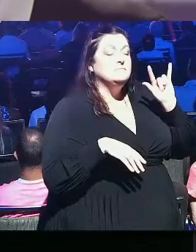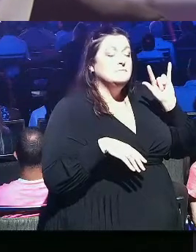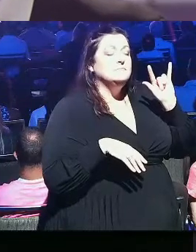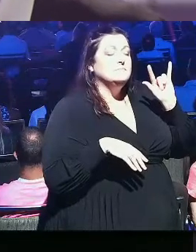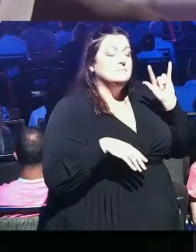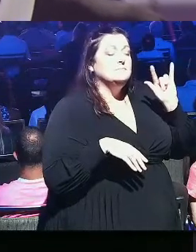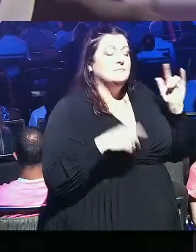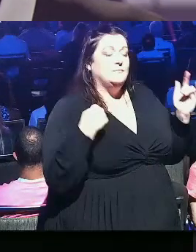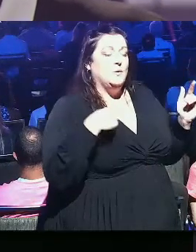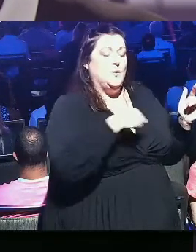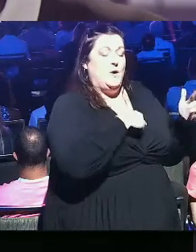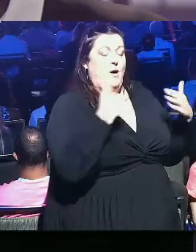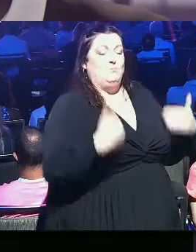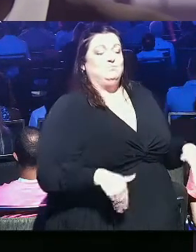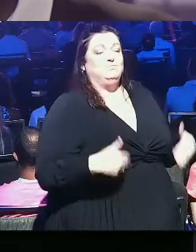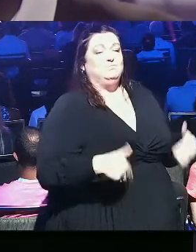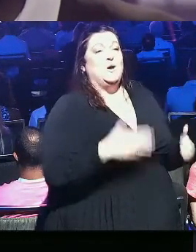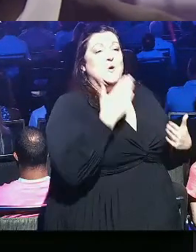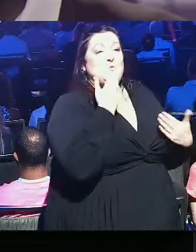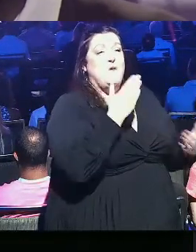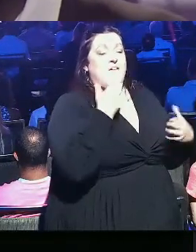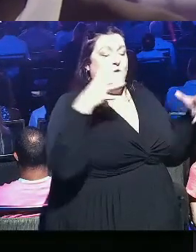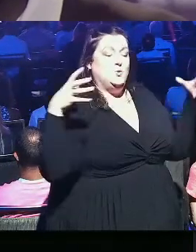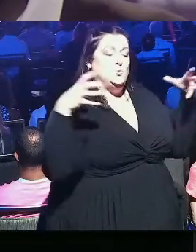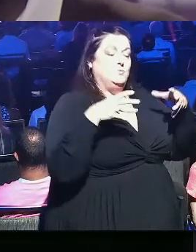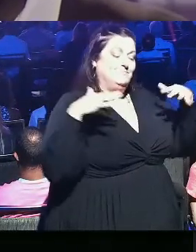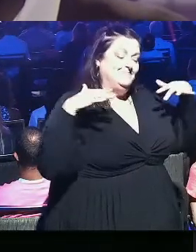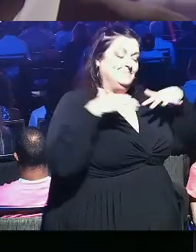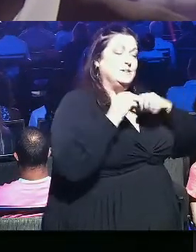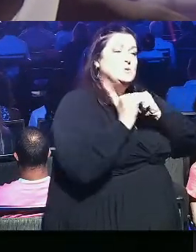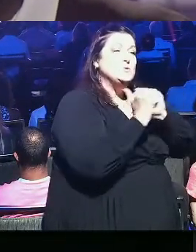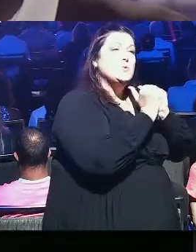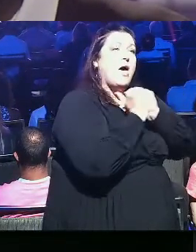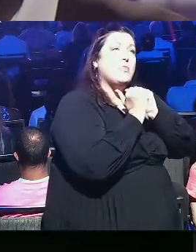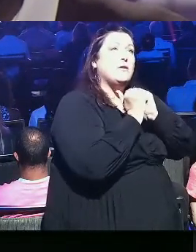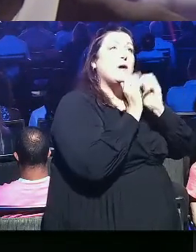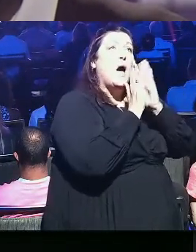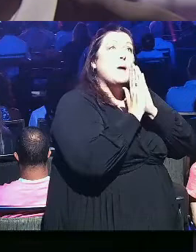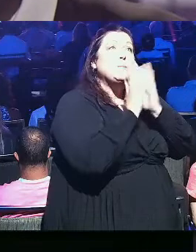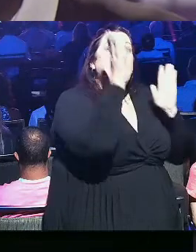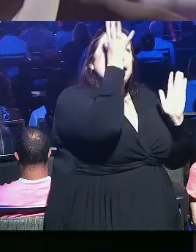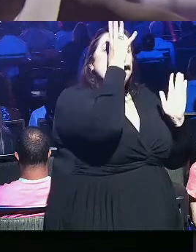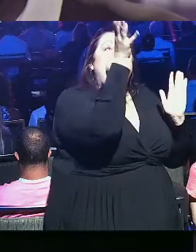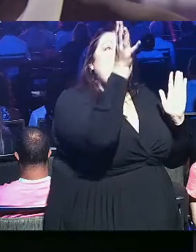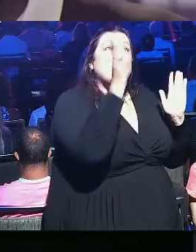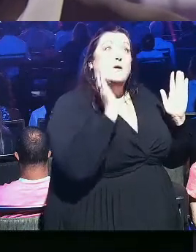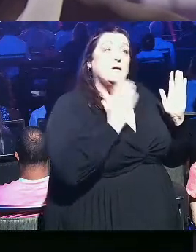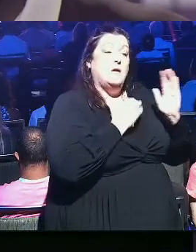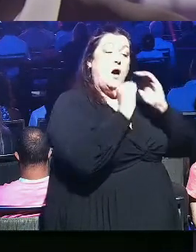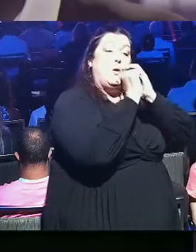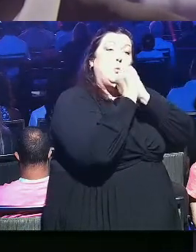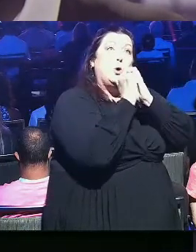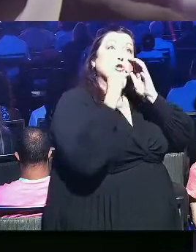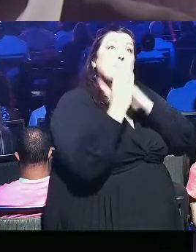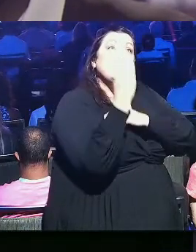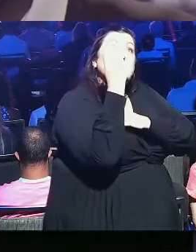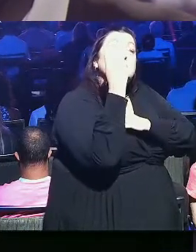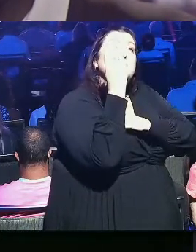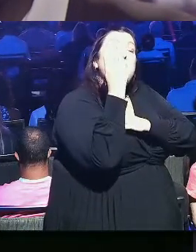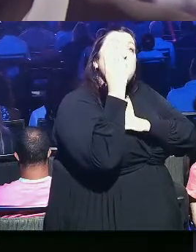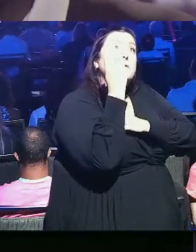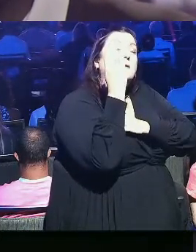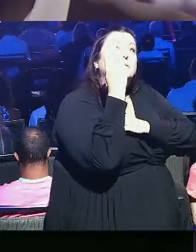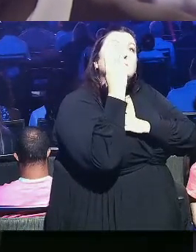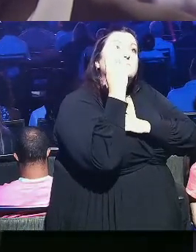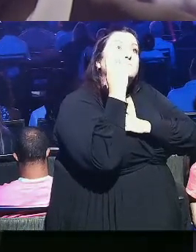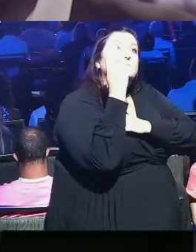so grateful to be together. I pray, Father, that our worship this morning will put